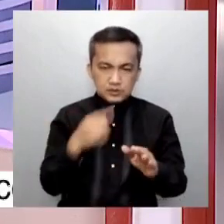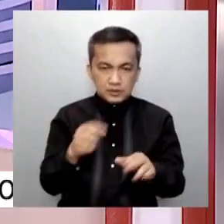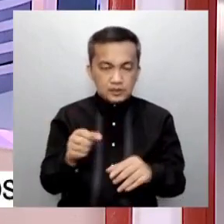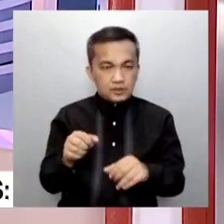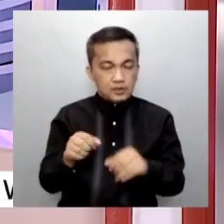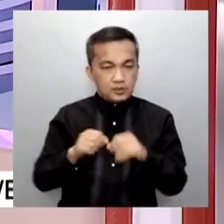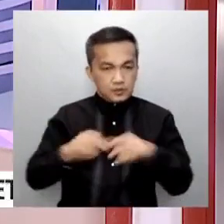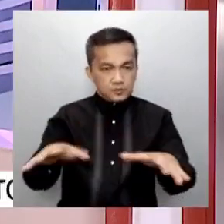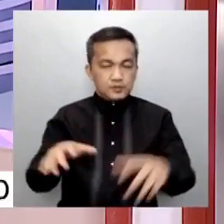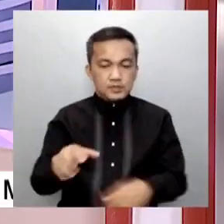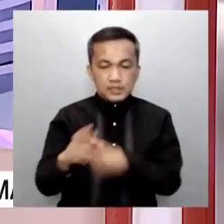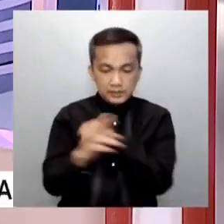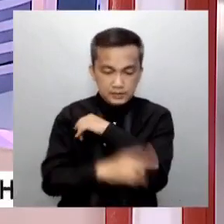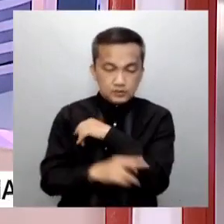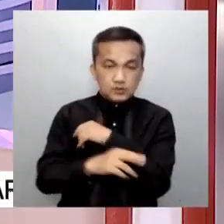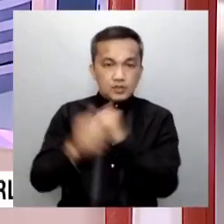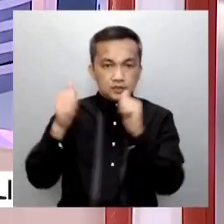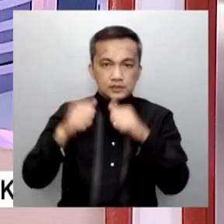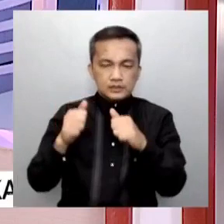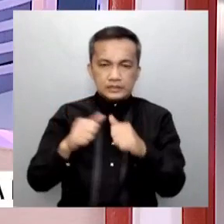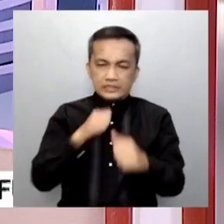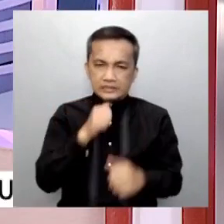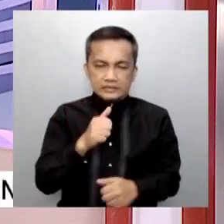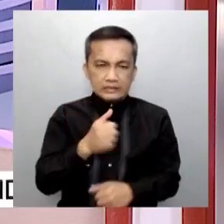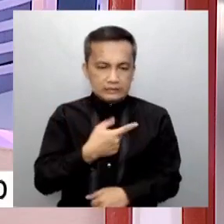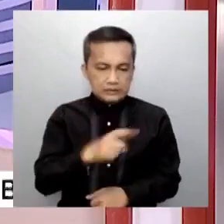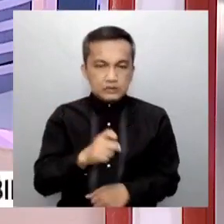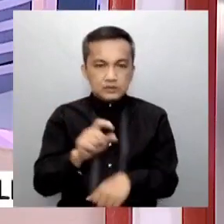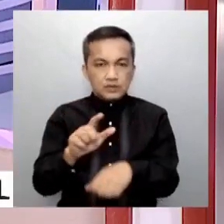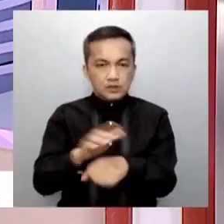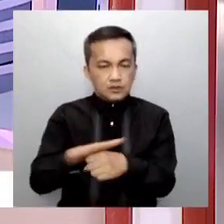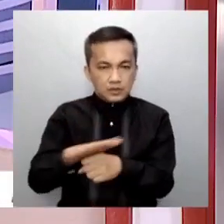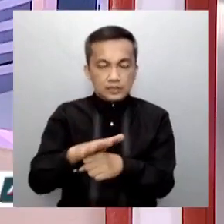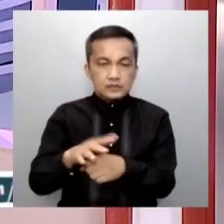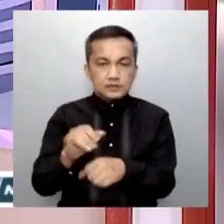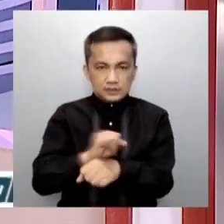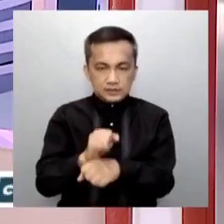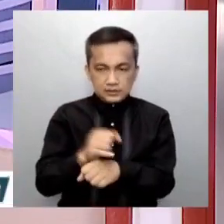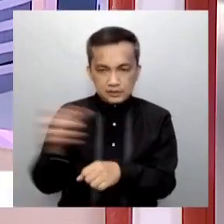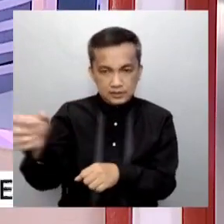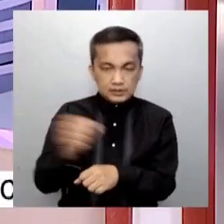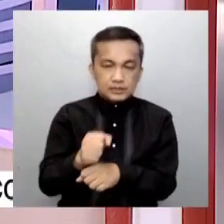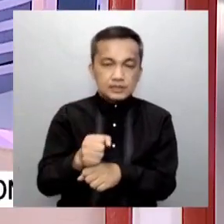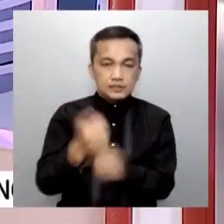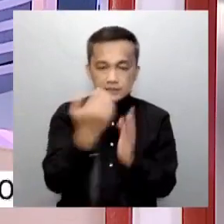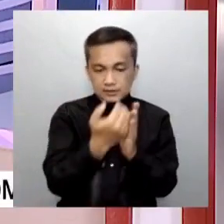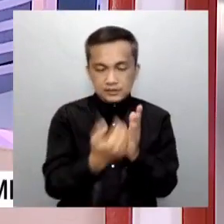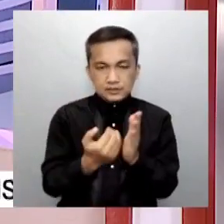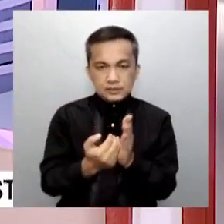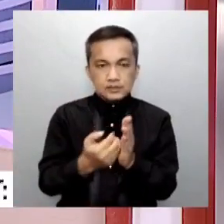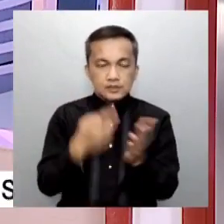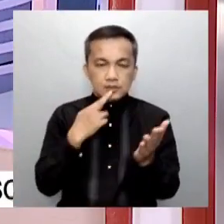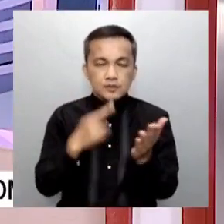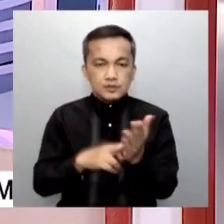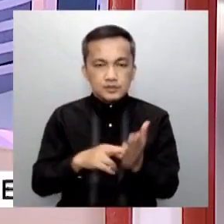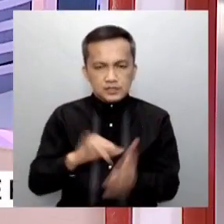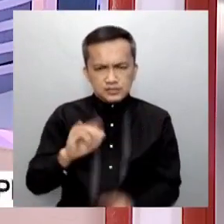regional agreement won't hurt local industries. Let's get more details from our correspondent, Jackie Pascual.